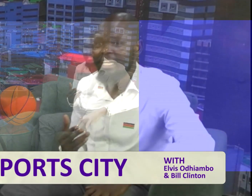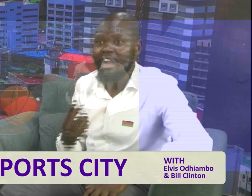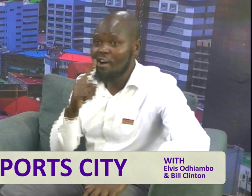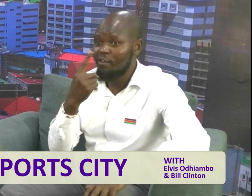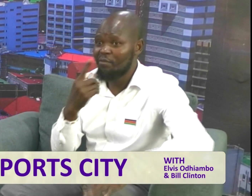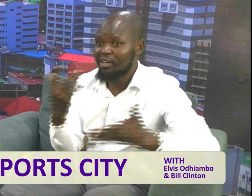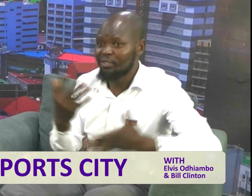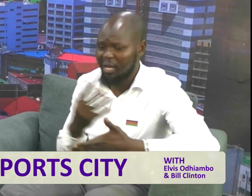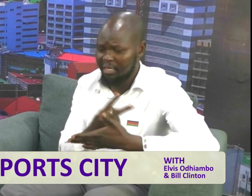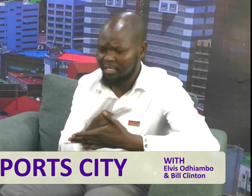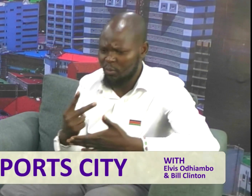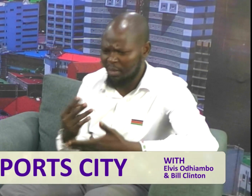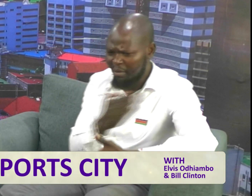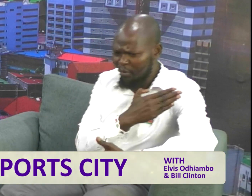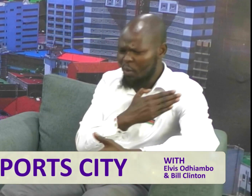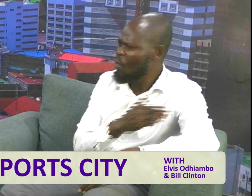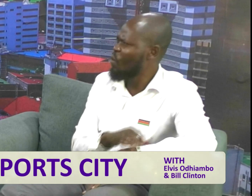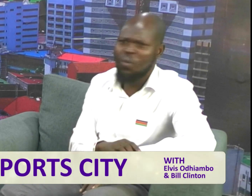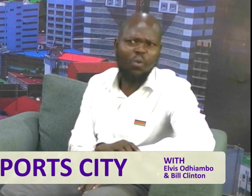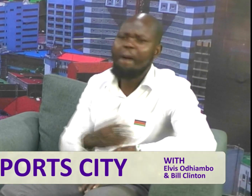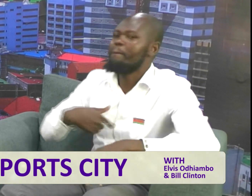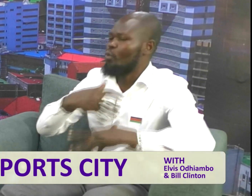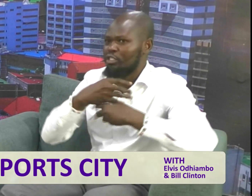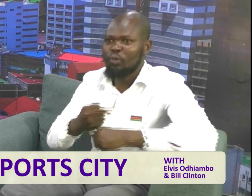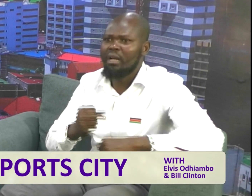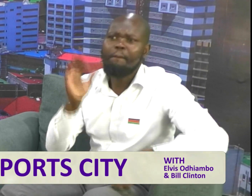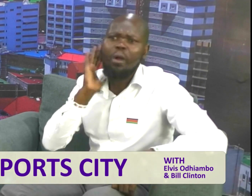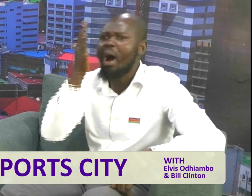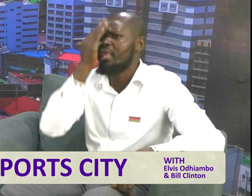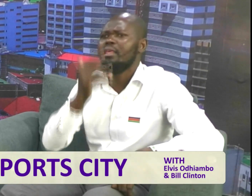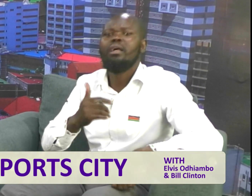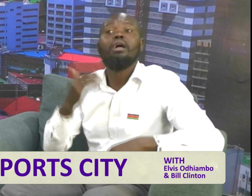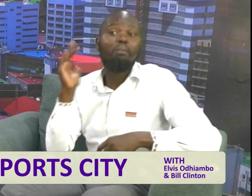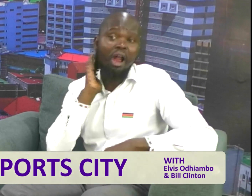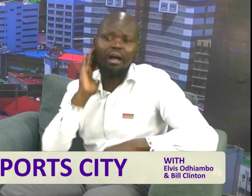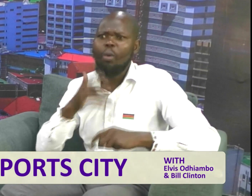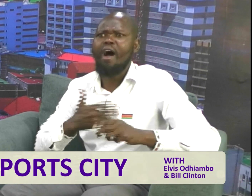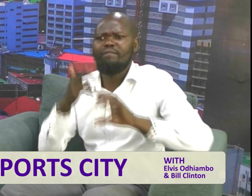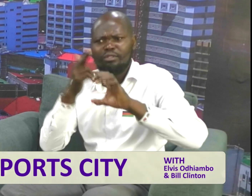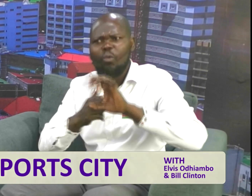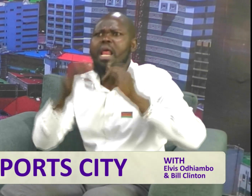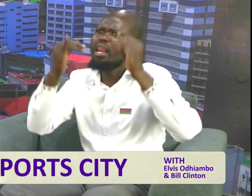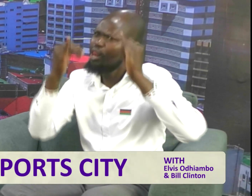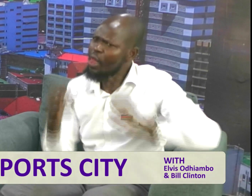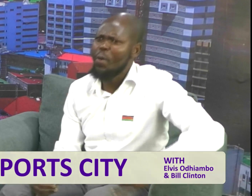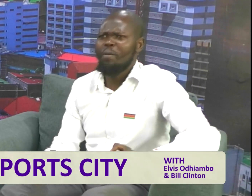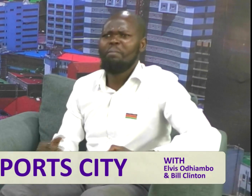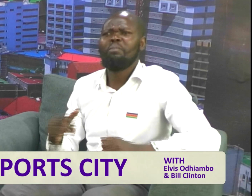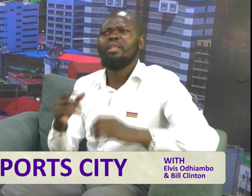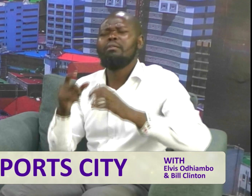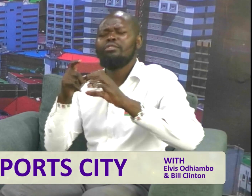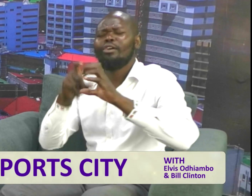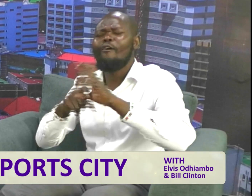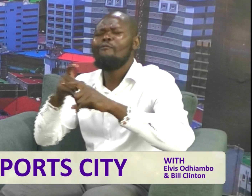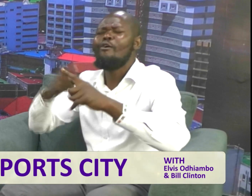Thank you very much. First, for the past 2 weeks, I was very sure that Muranga Seal has